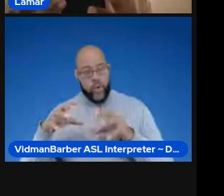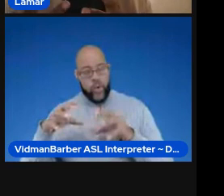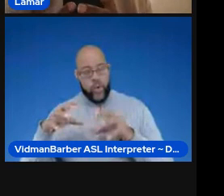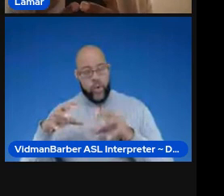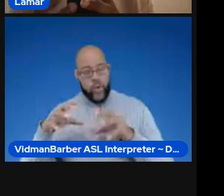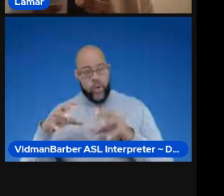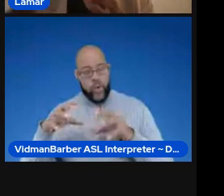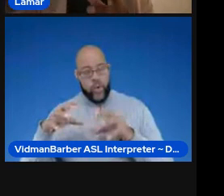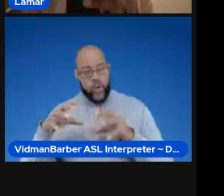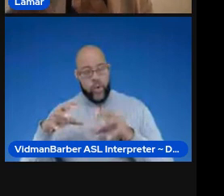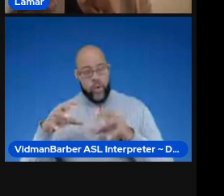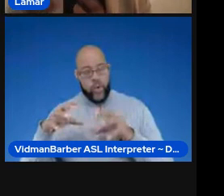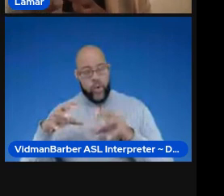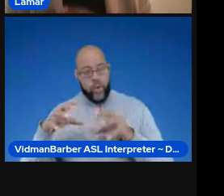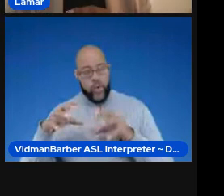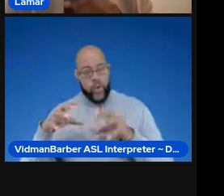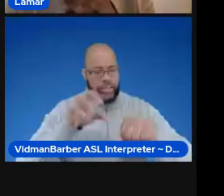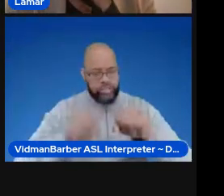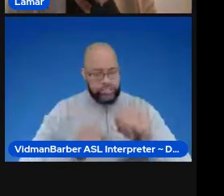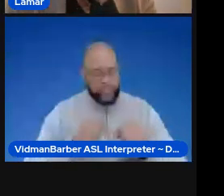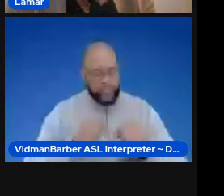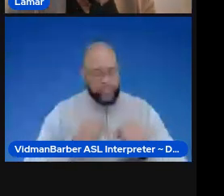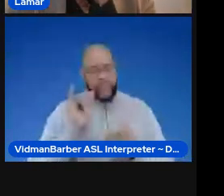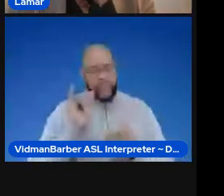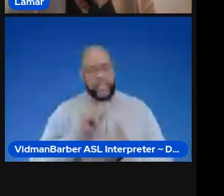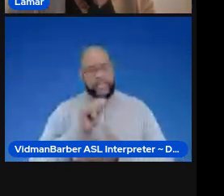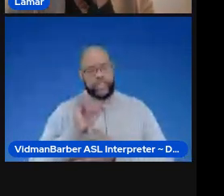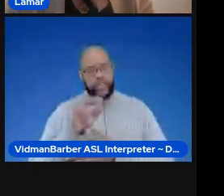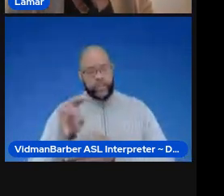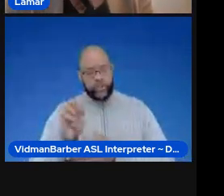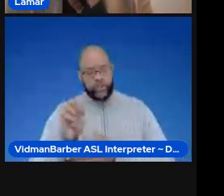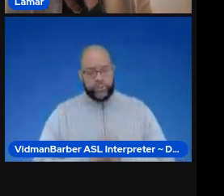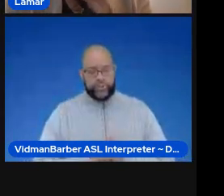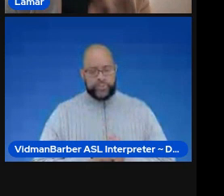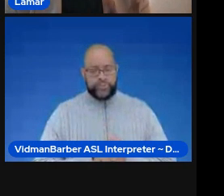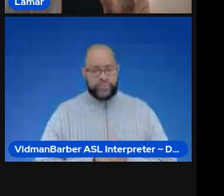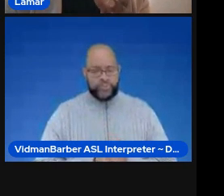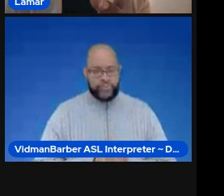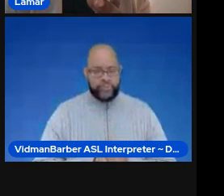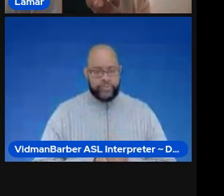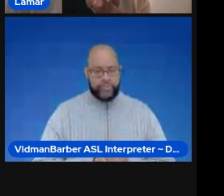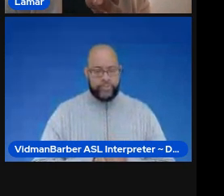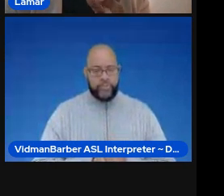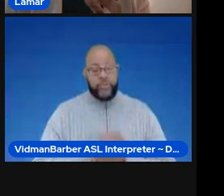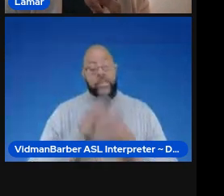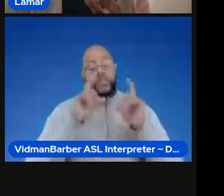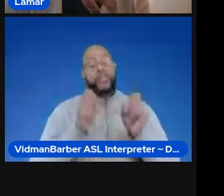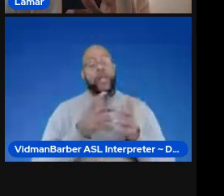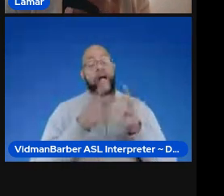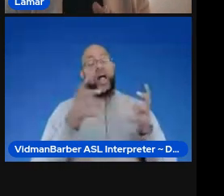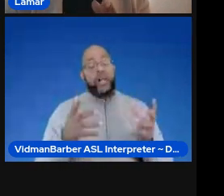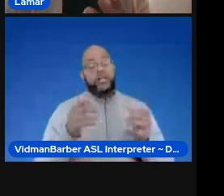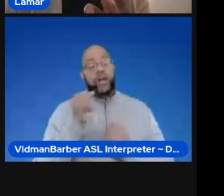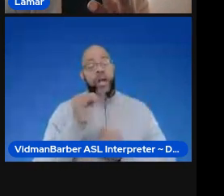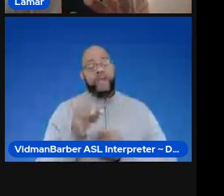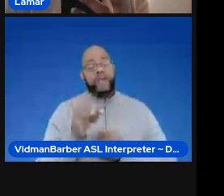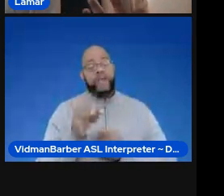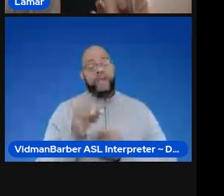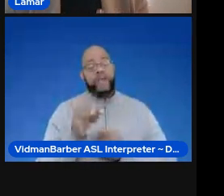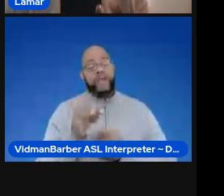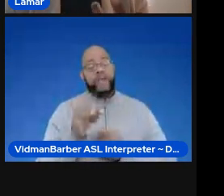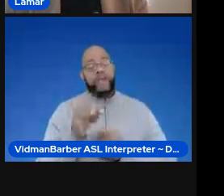and colonization of that tissue. And we tested quite a number of these